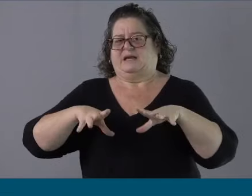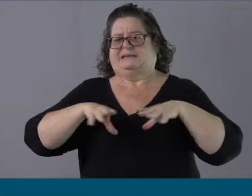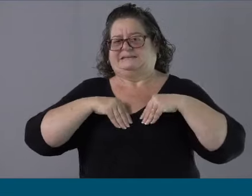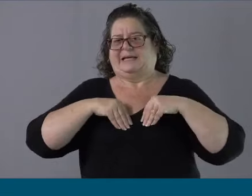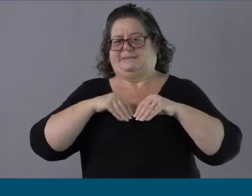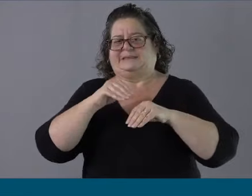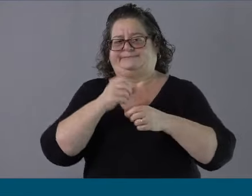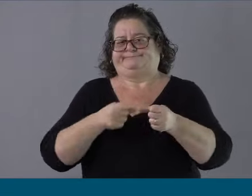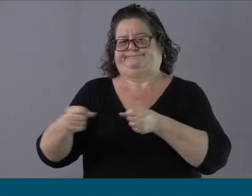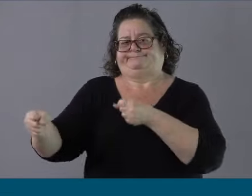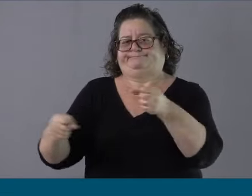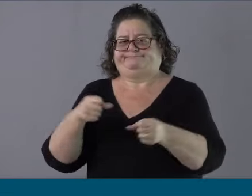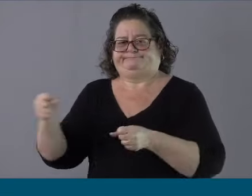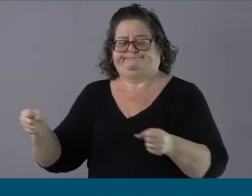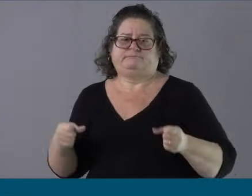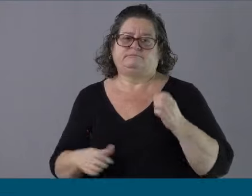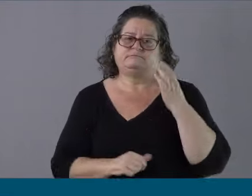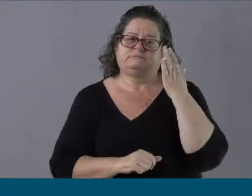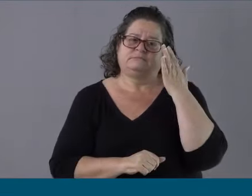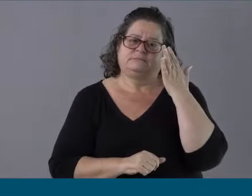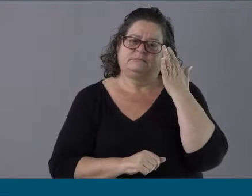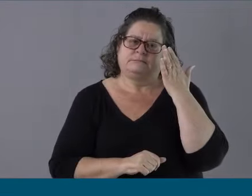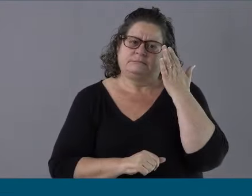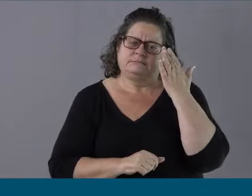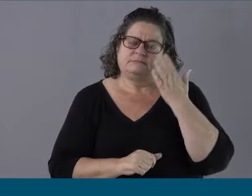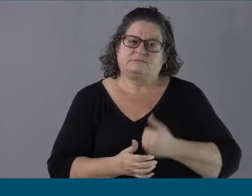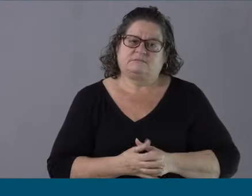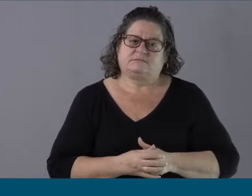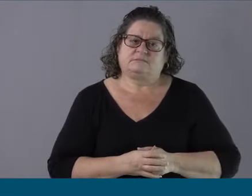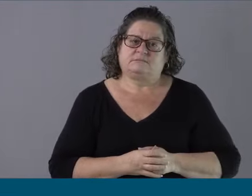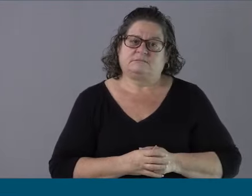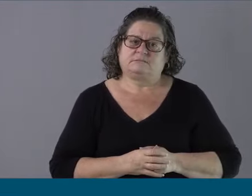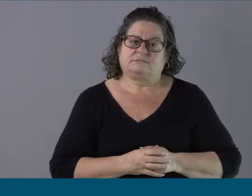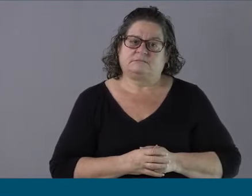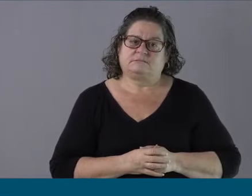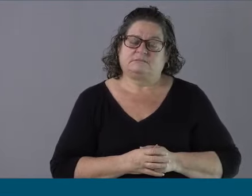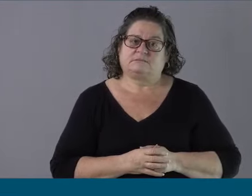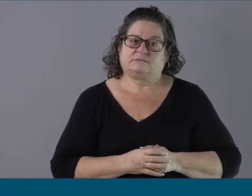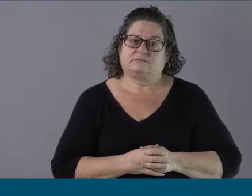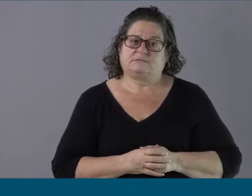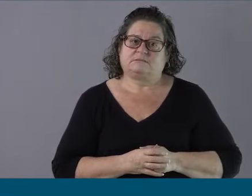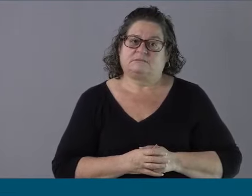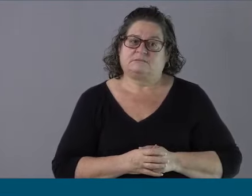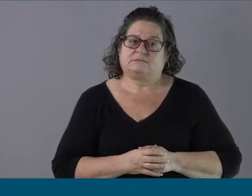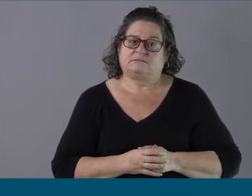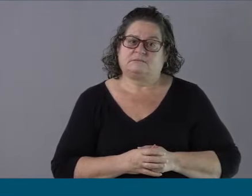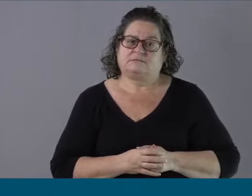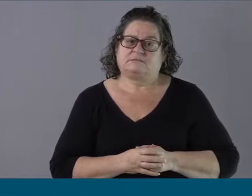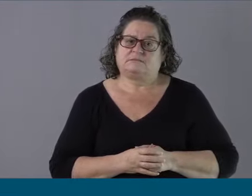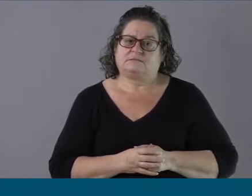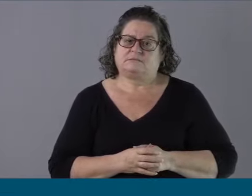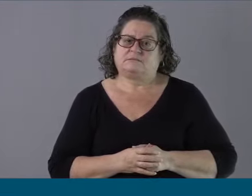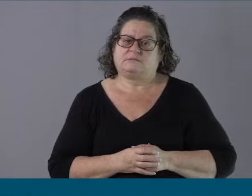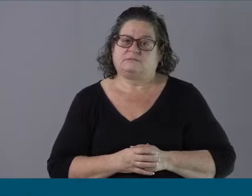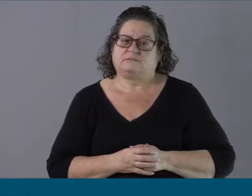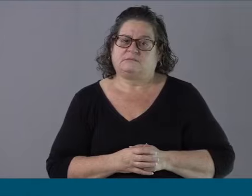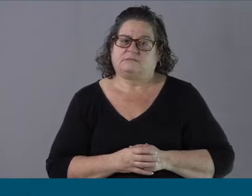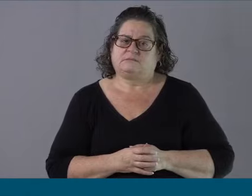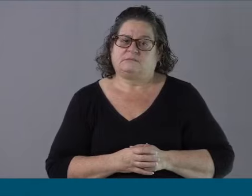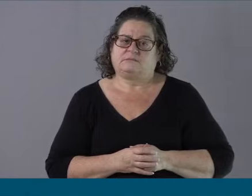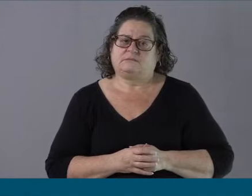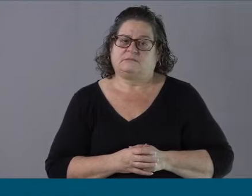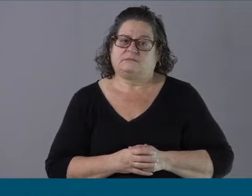thing that we prioritized is if that hospital was able to provide a specific capacity, such as ECMO. We wanted them to be able to have